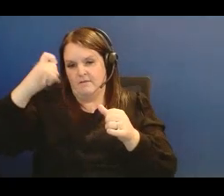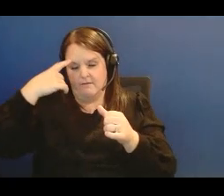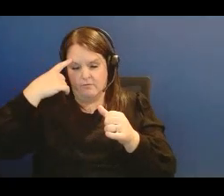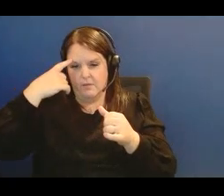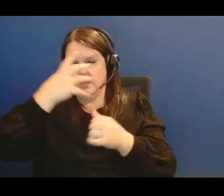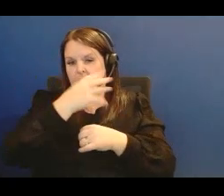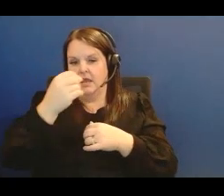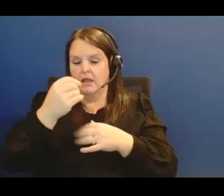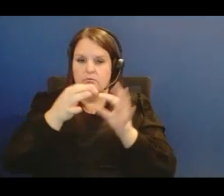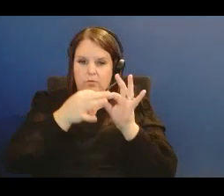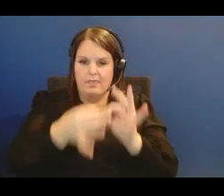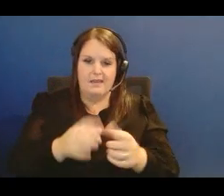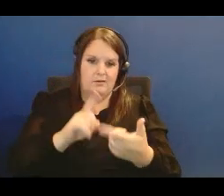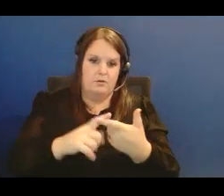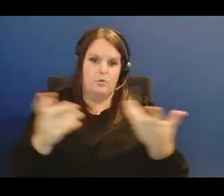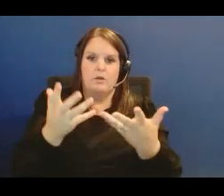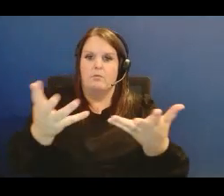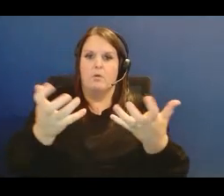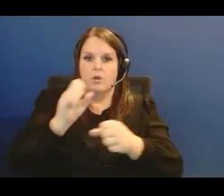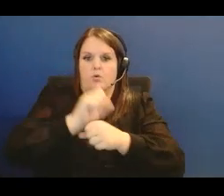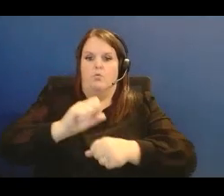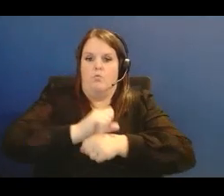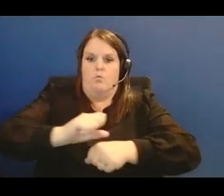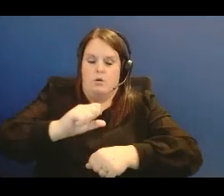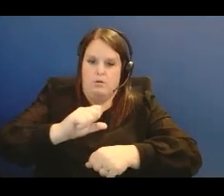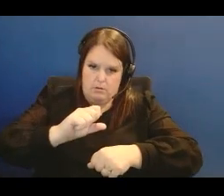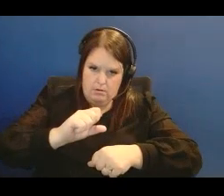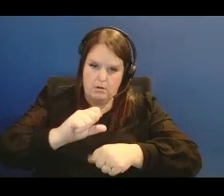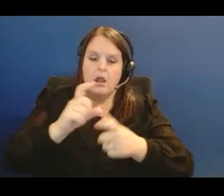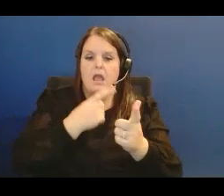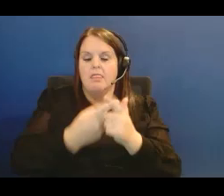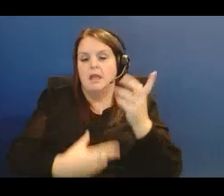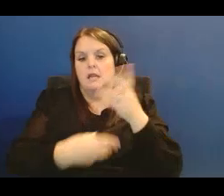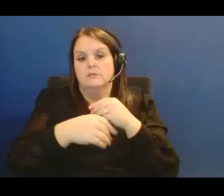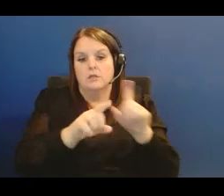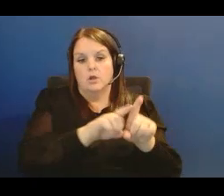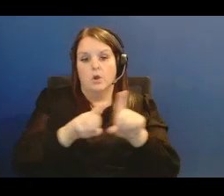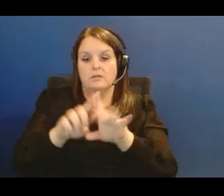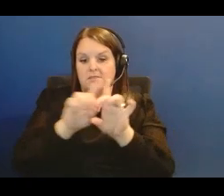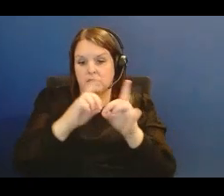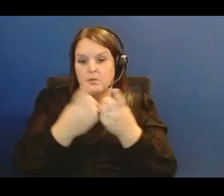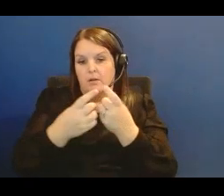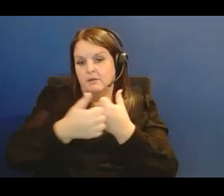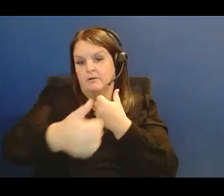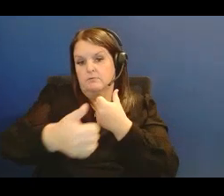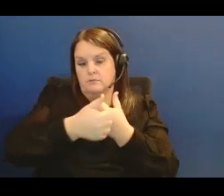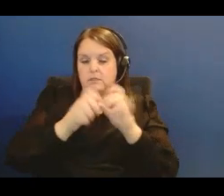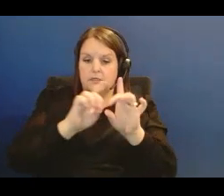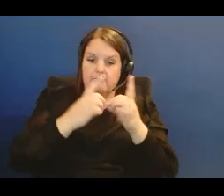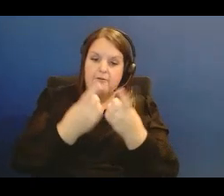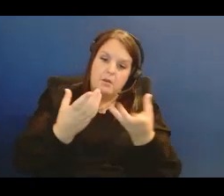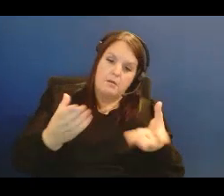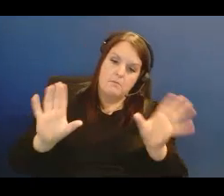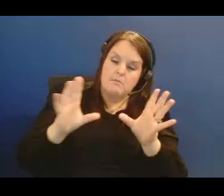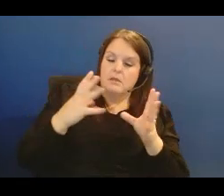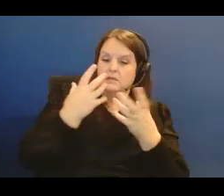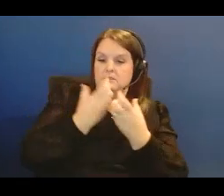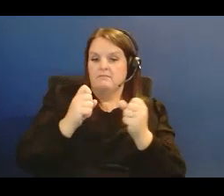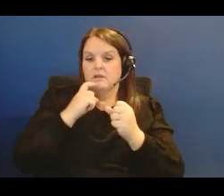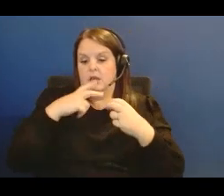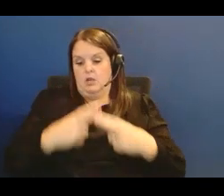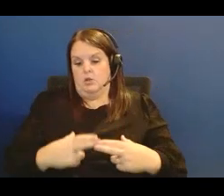in terms of what we would like to work on. And then additionally, the Department of Transportation, the Department of Public Safety, and the Department of Human